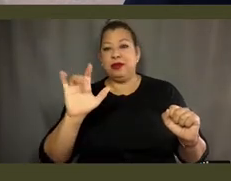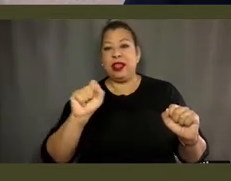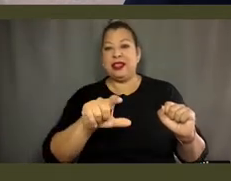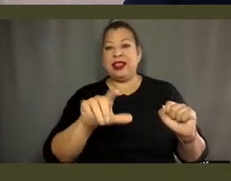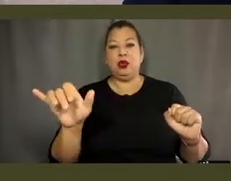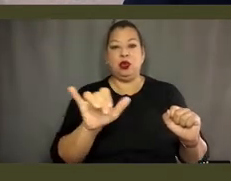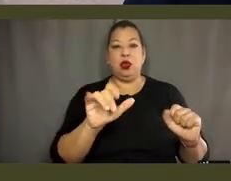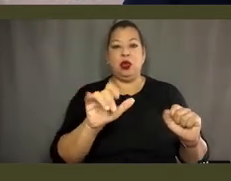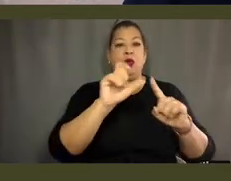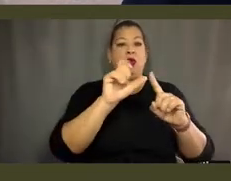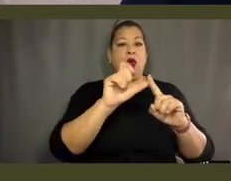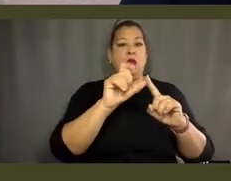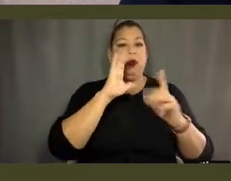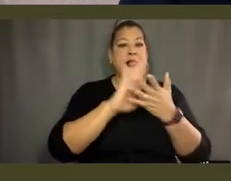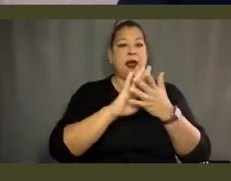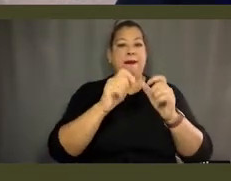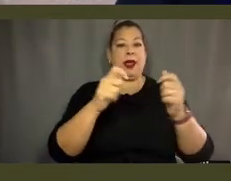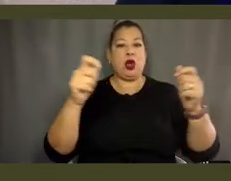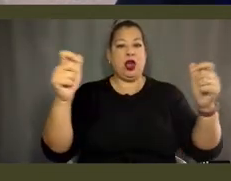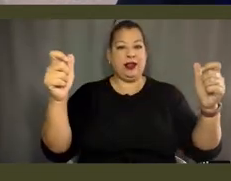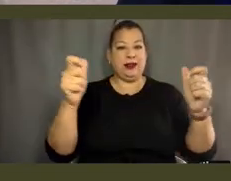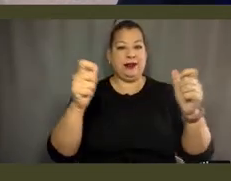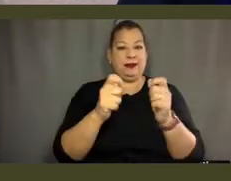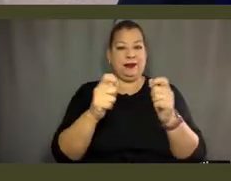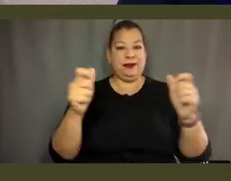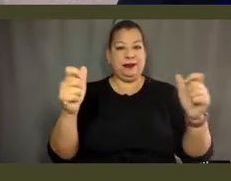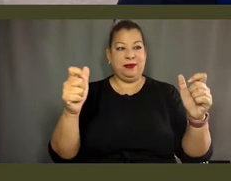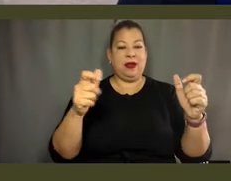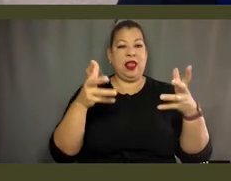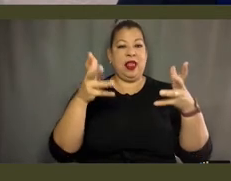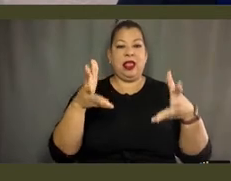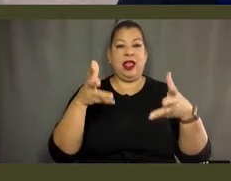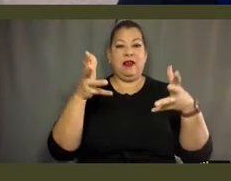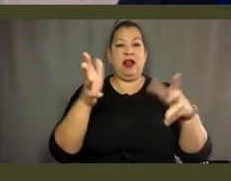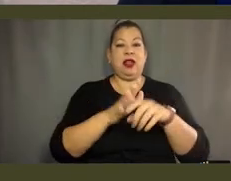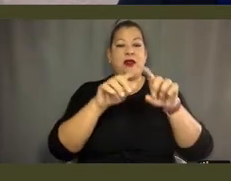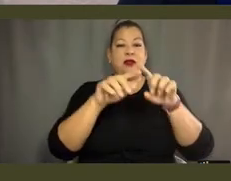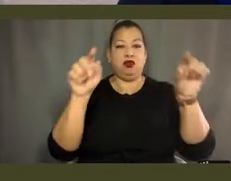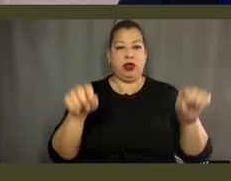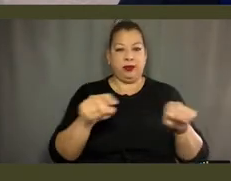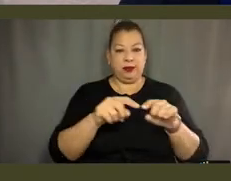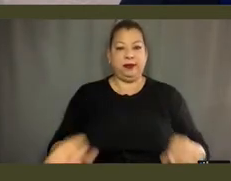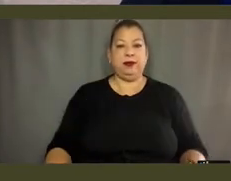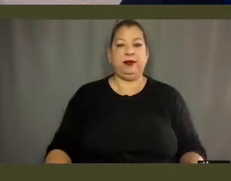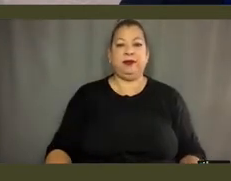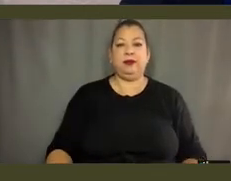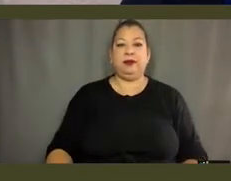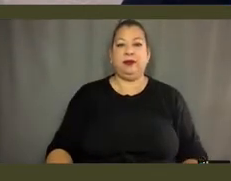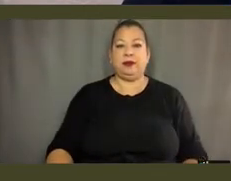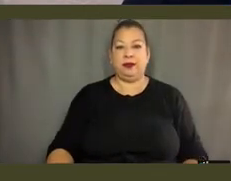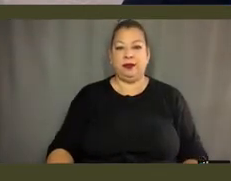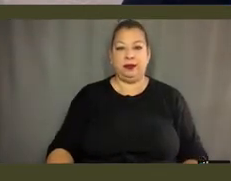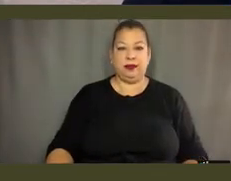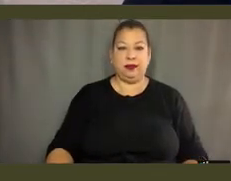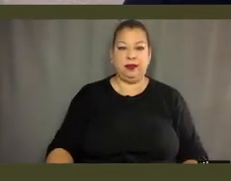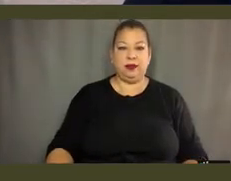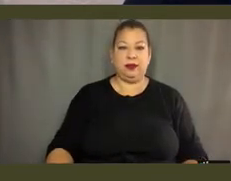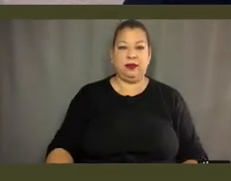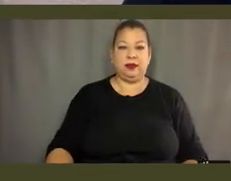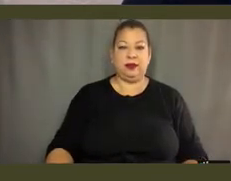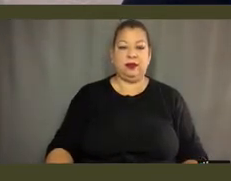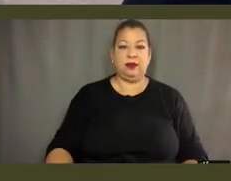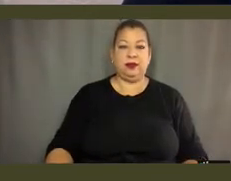bigger. I'm going to leave those on the screen for a while and let you vote to see what the biggest